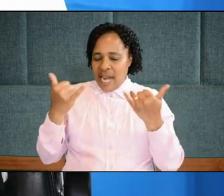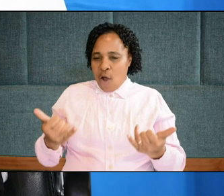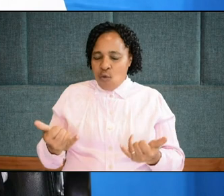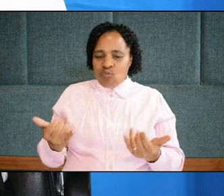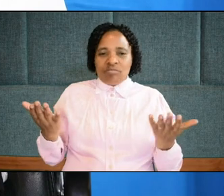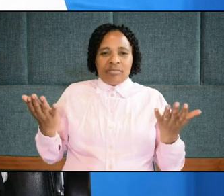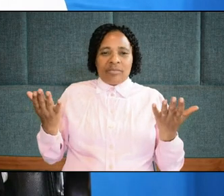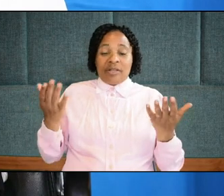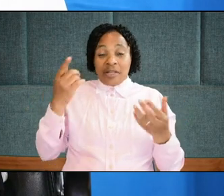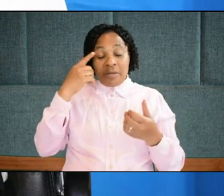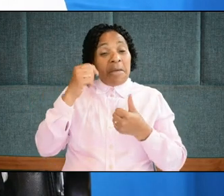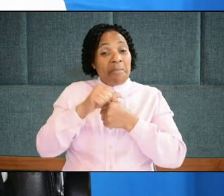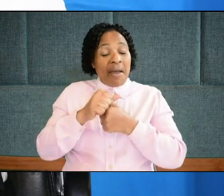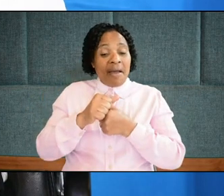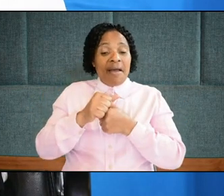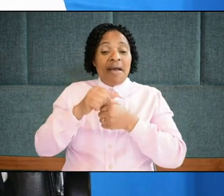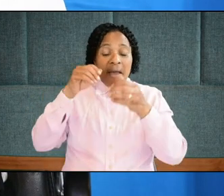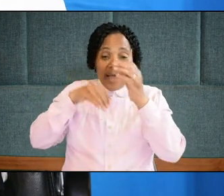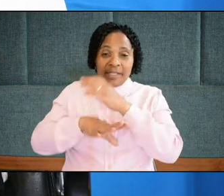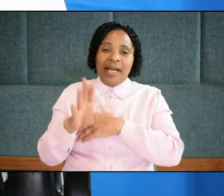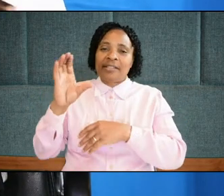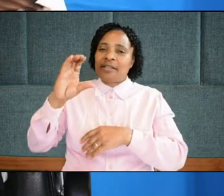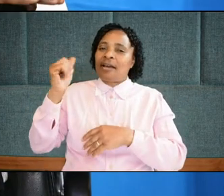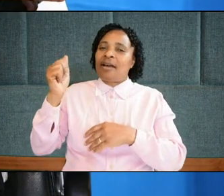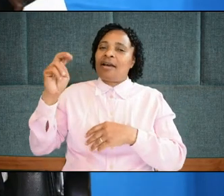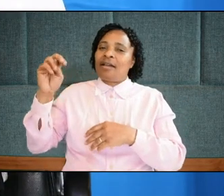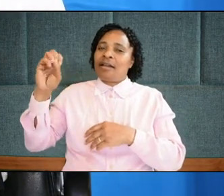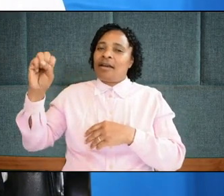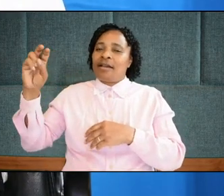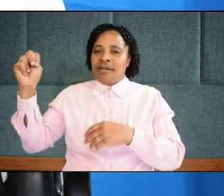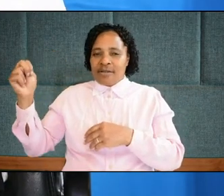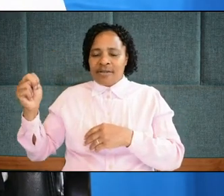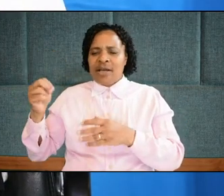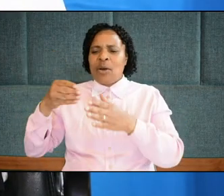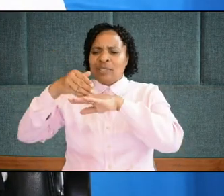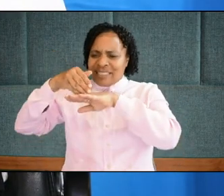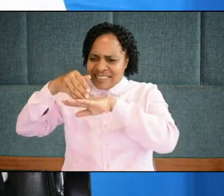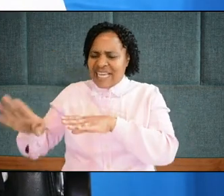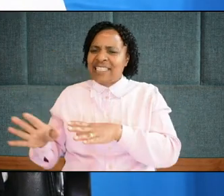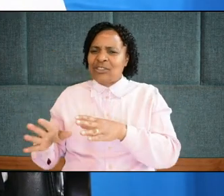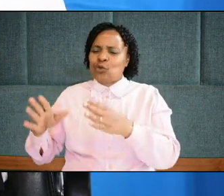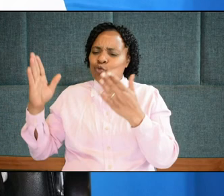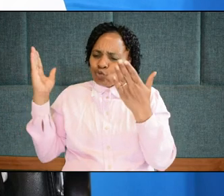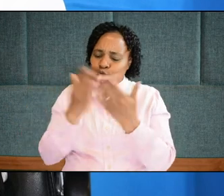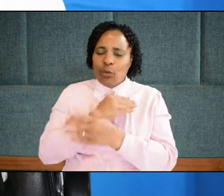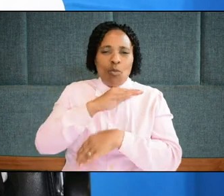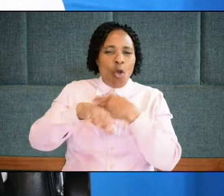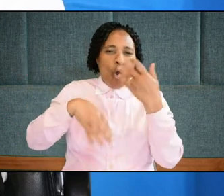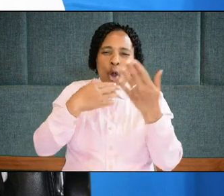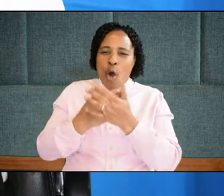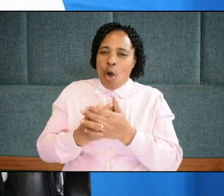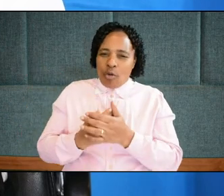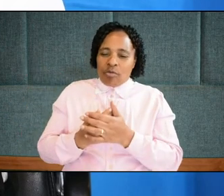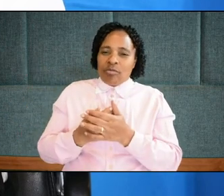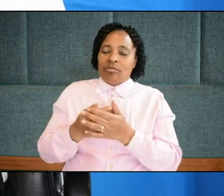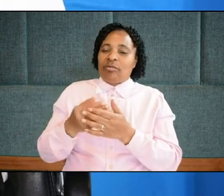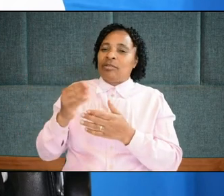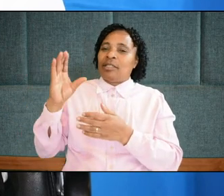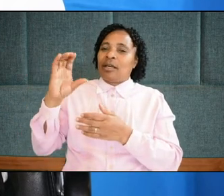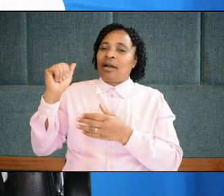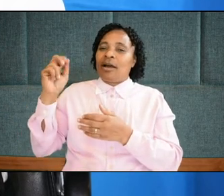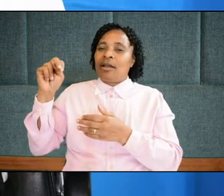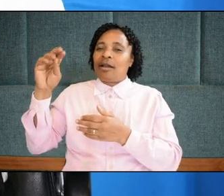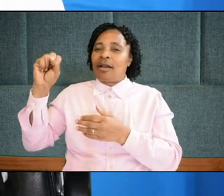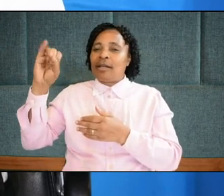in Canaan, and God has sent them to clear the Canaanites. But out of fear for their